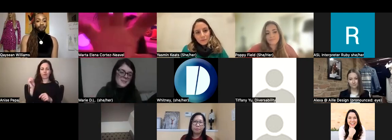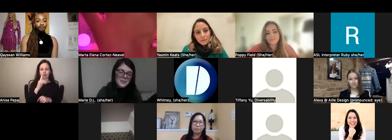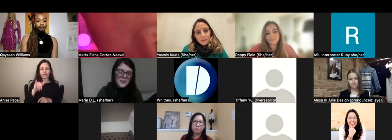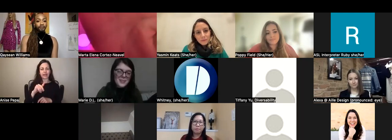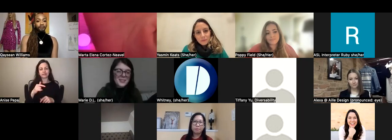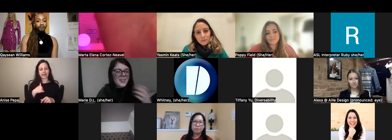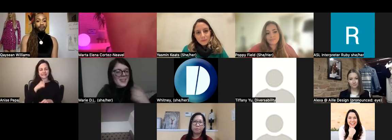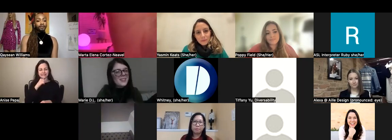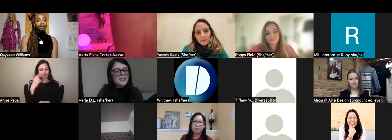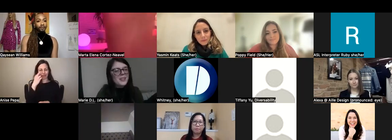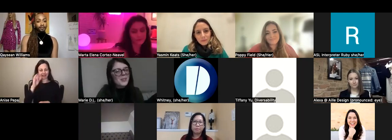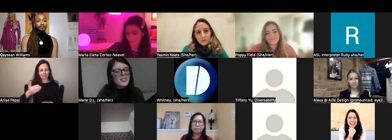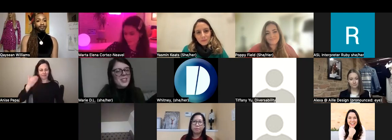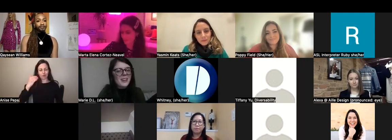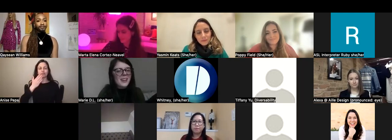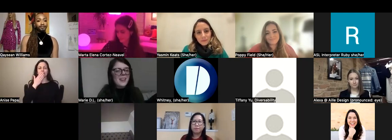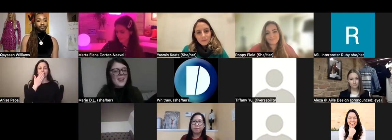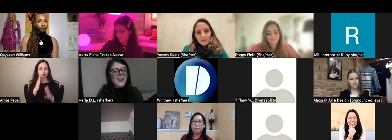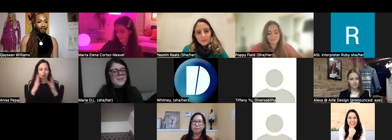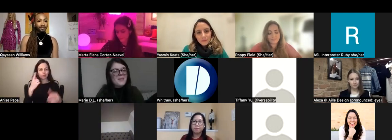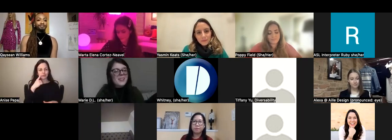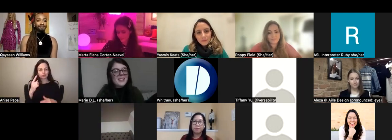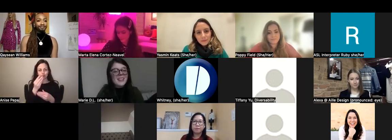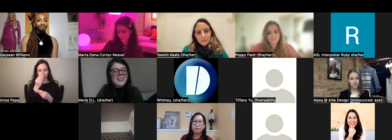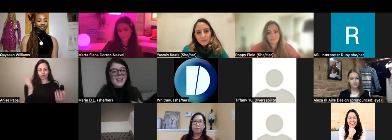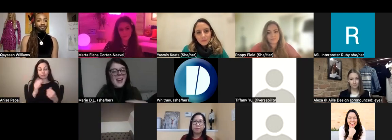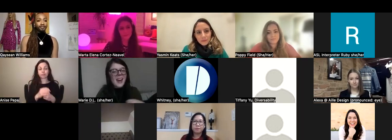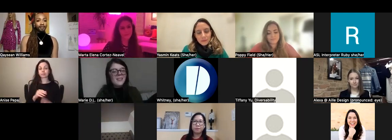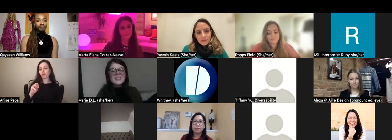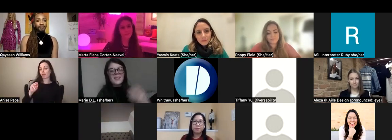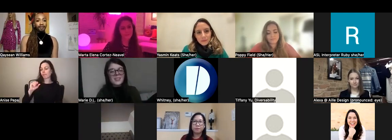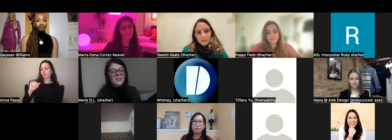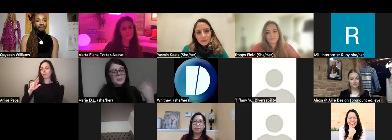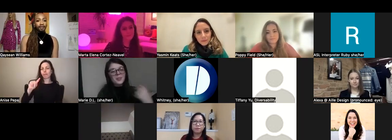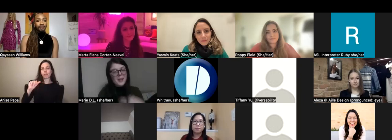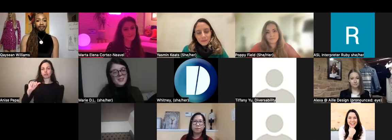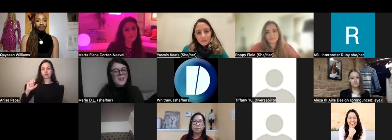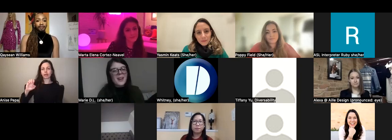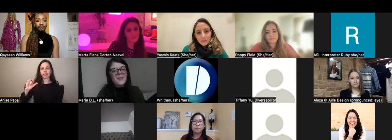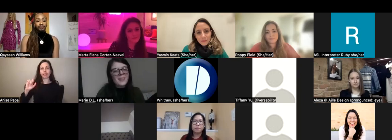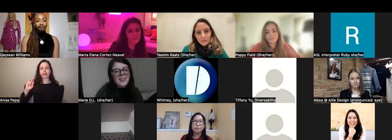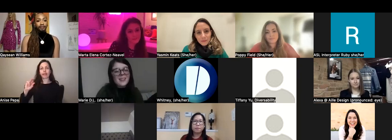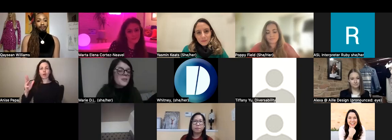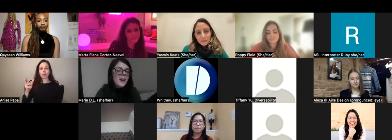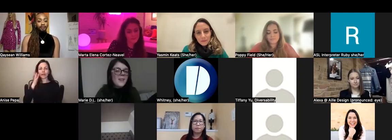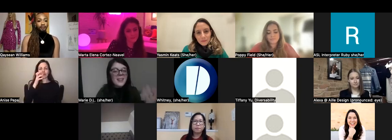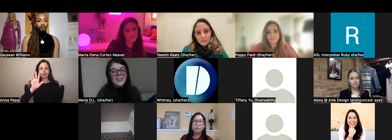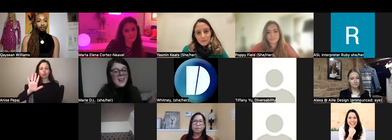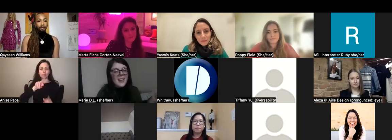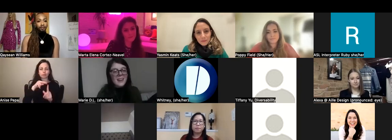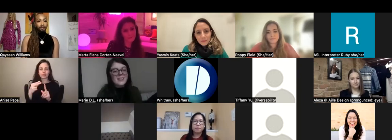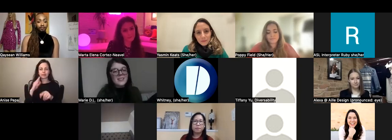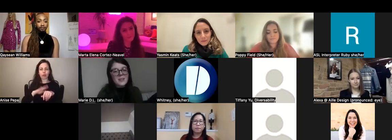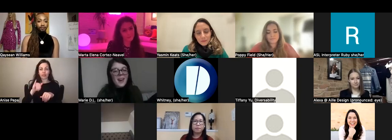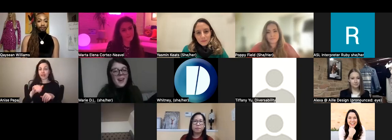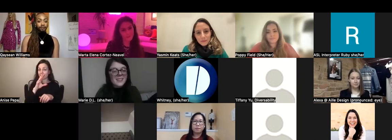didn't before. So thank you so much for sharing. Marta, Elena, I would love to know your perspective on everything, and if you have anything to